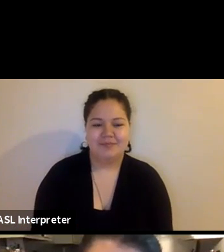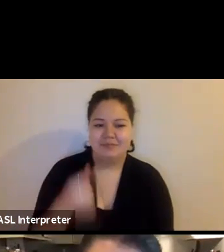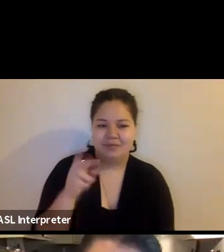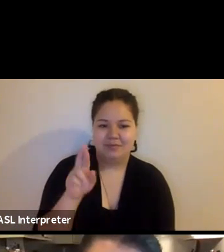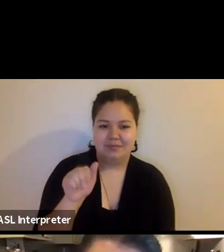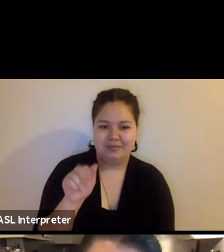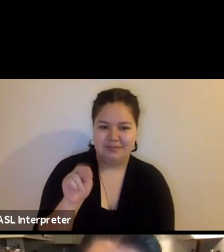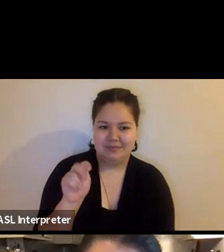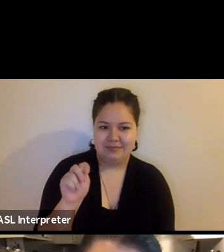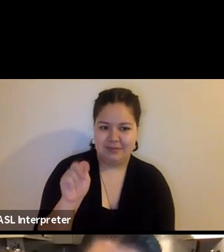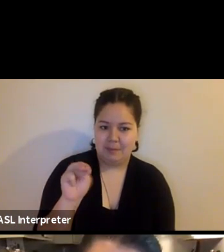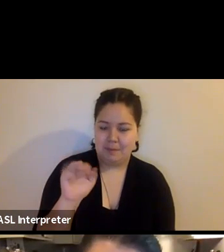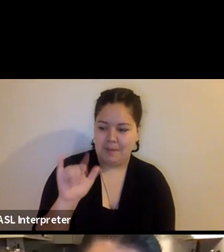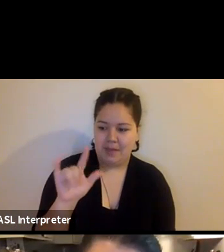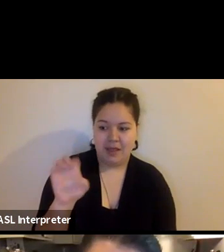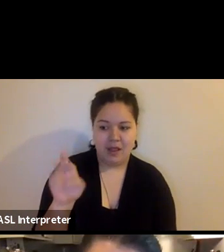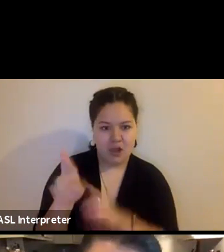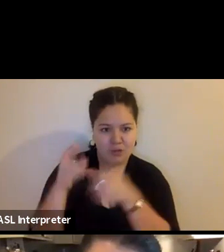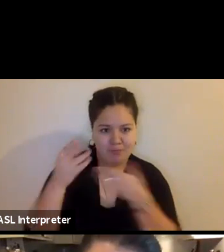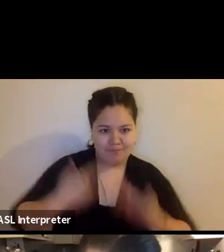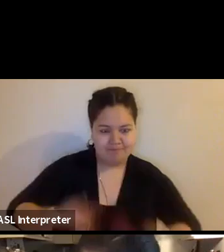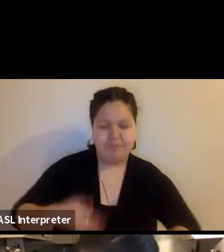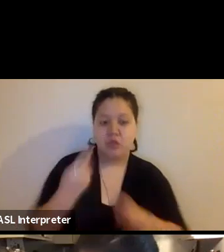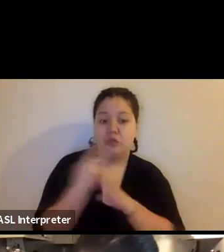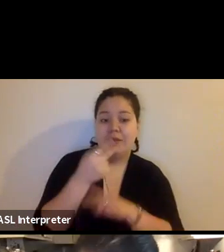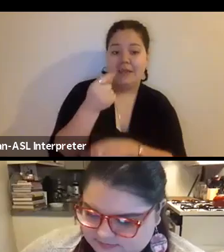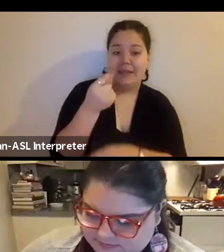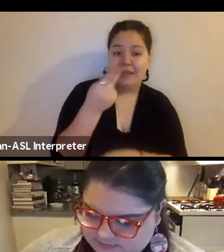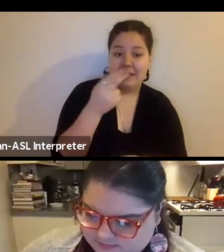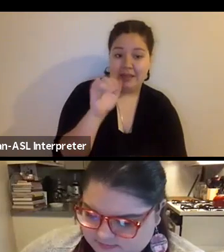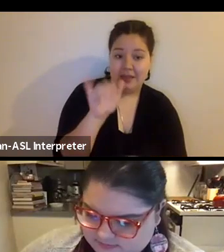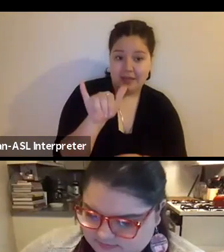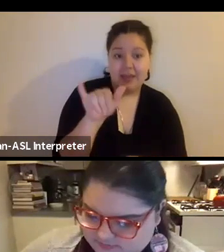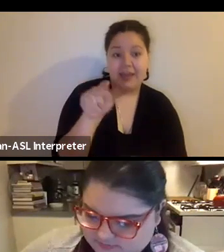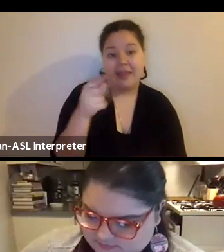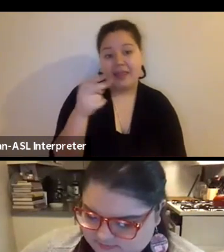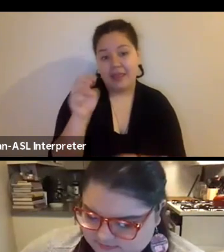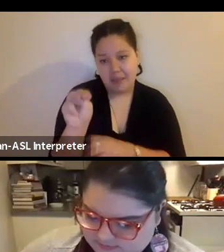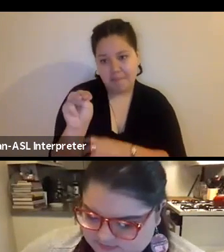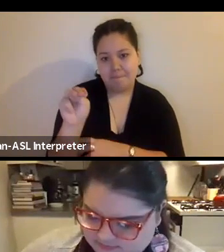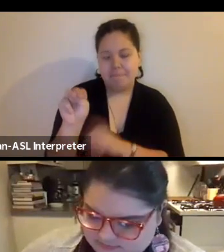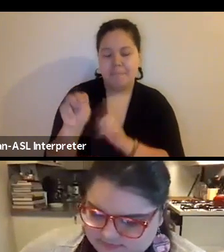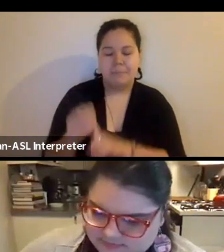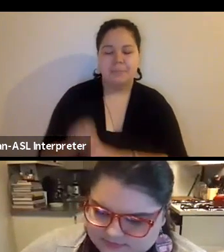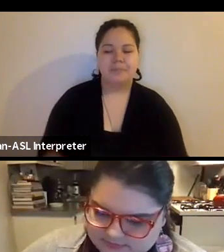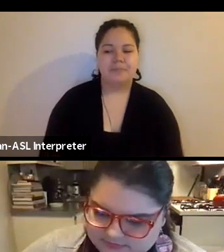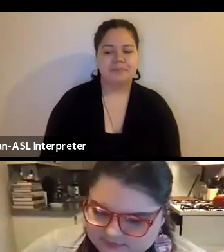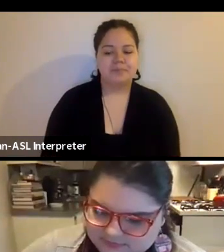I'm Grant Miller, they, them pronouns. I am